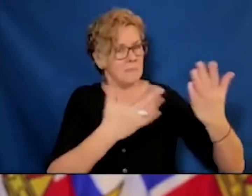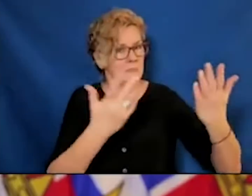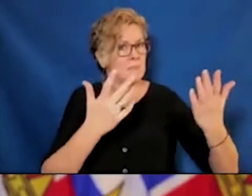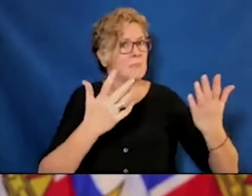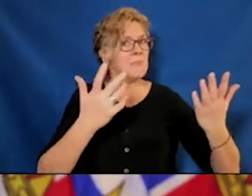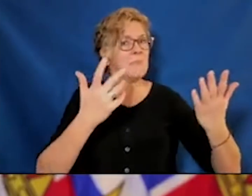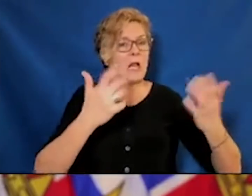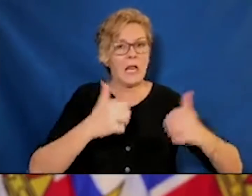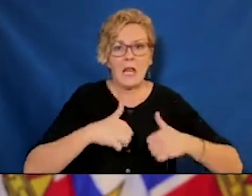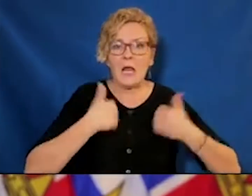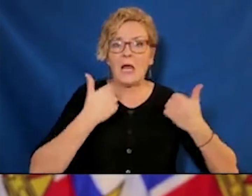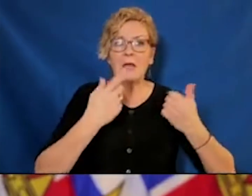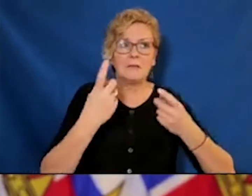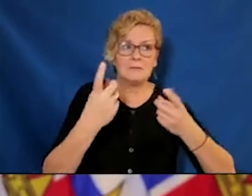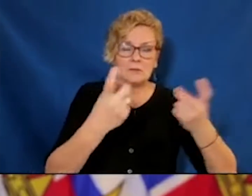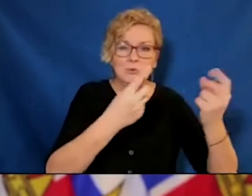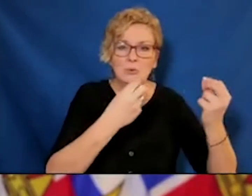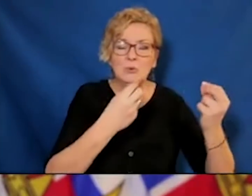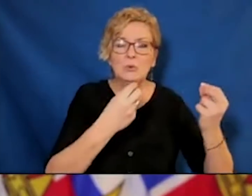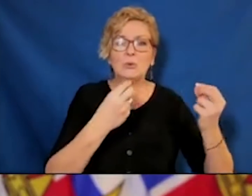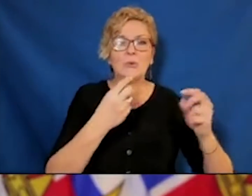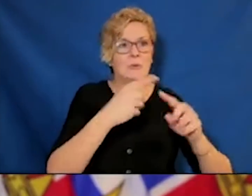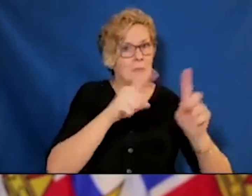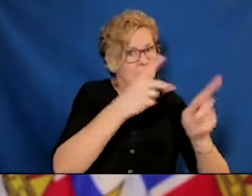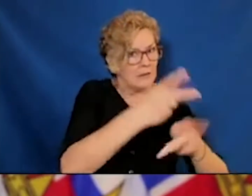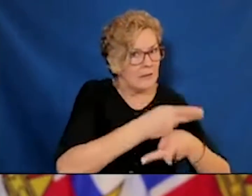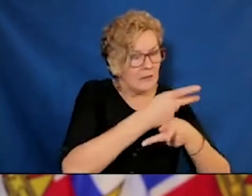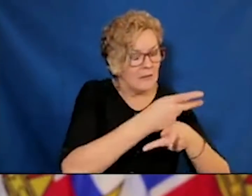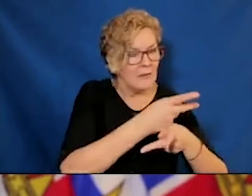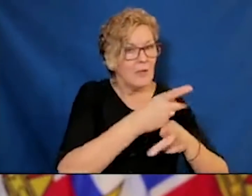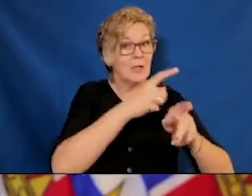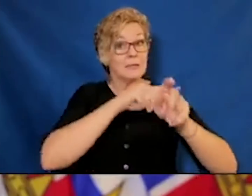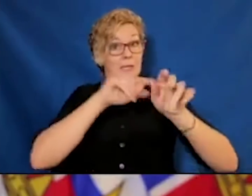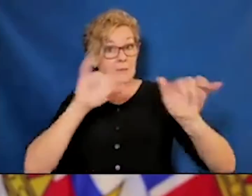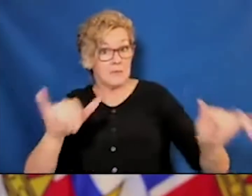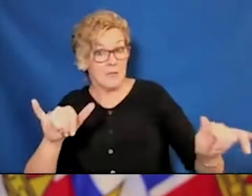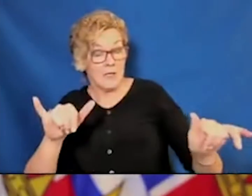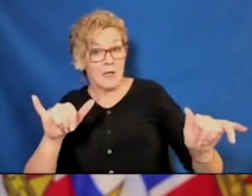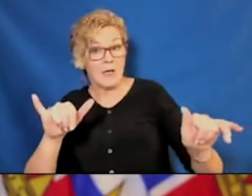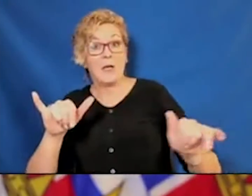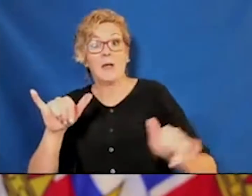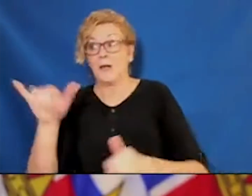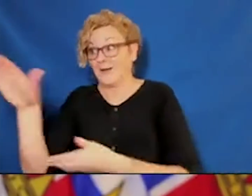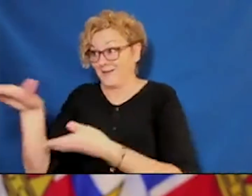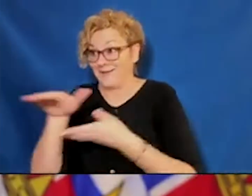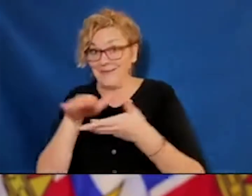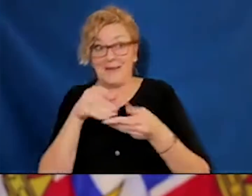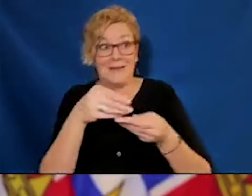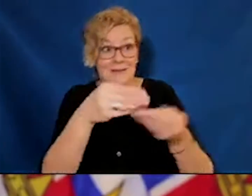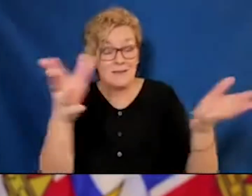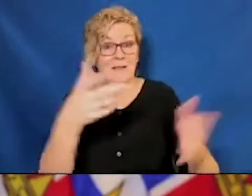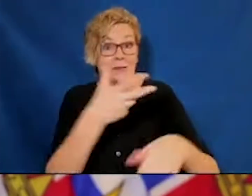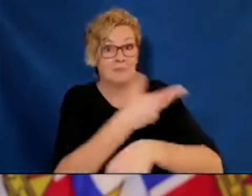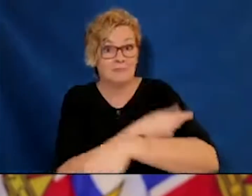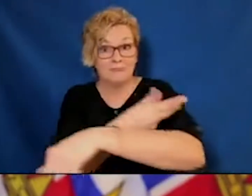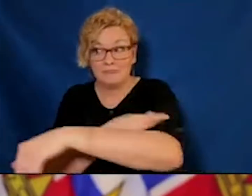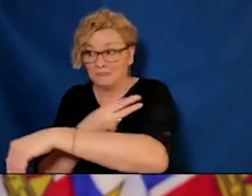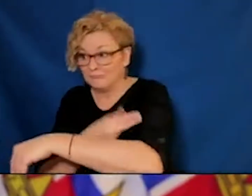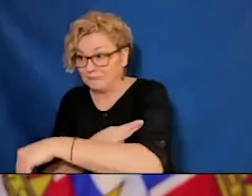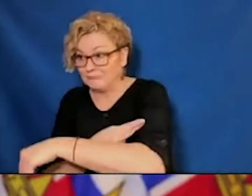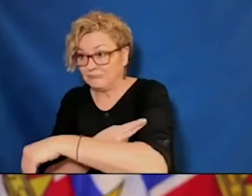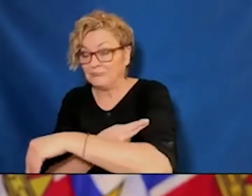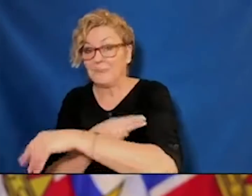that have got us this far, and they will get us through this next few months as we get more and more people protected in our